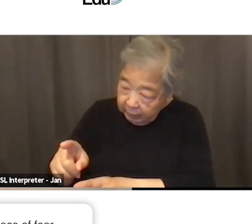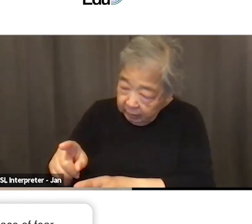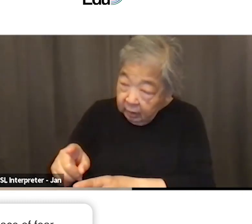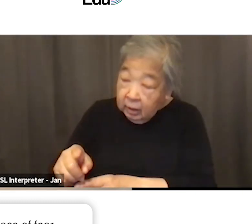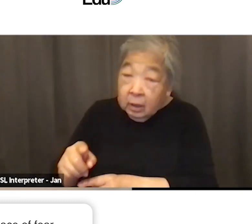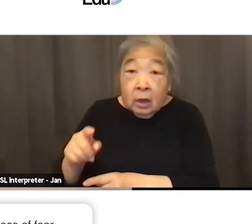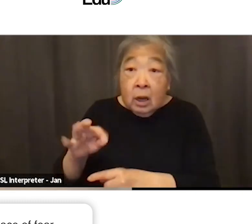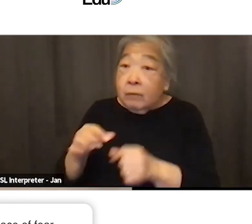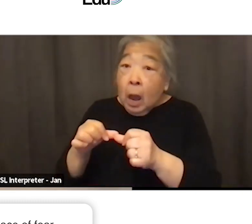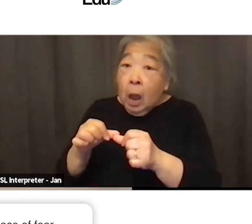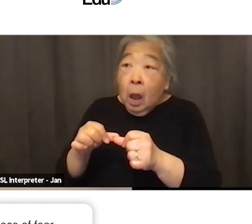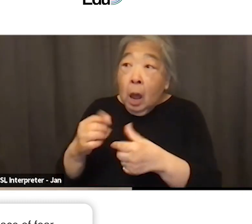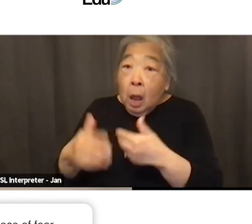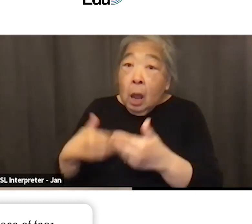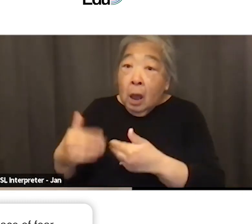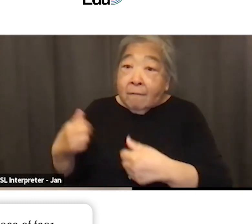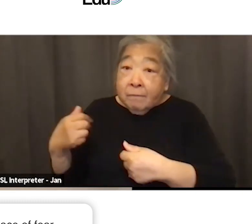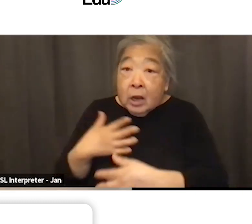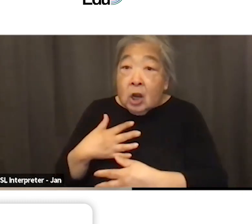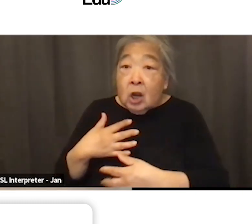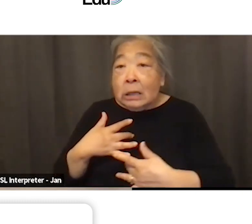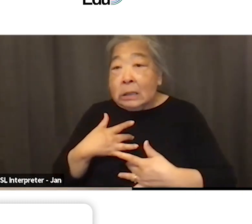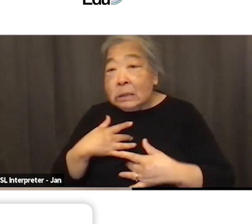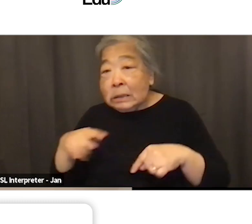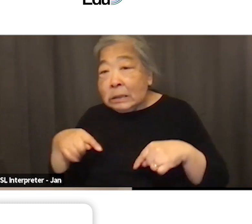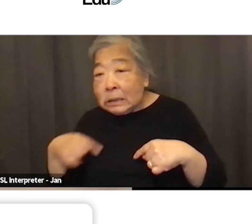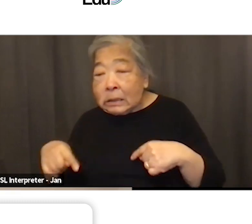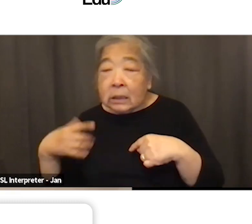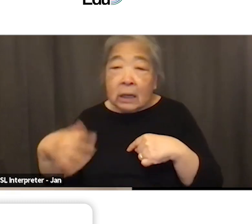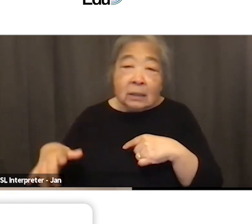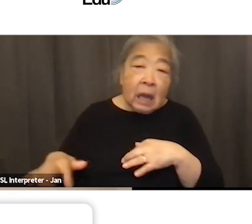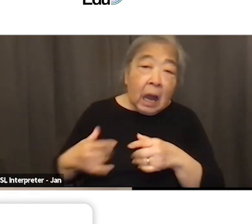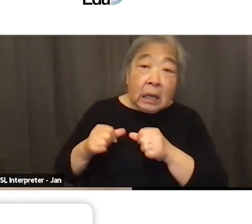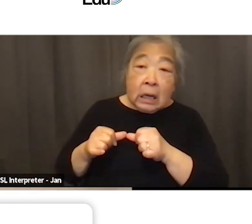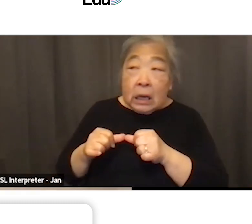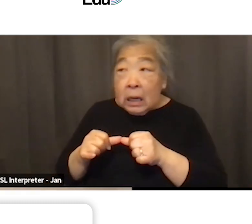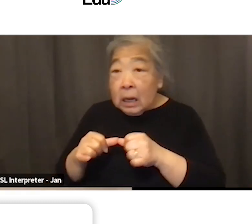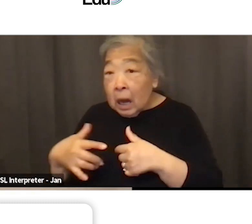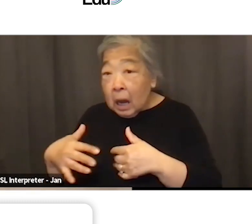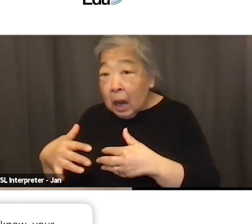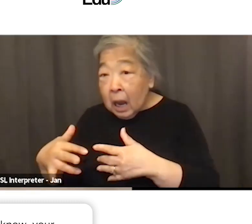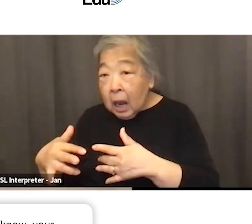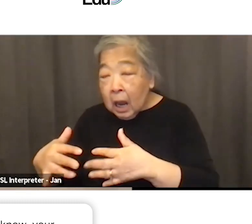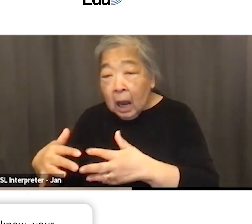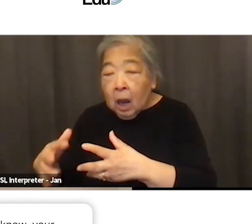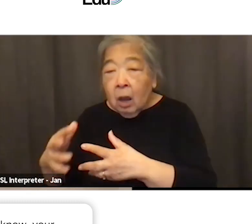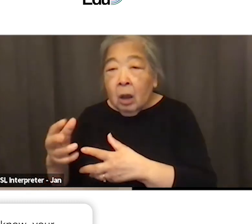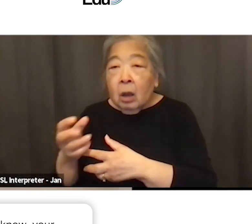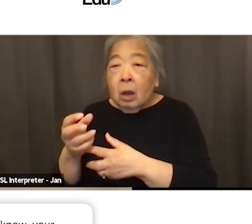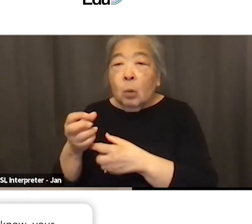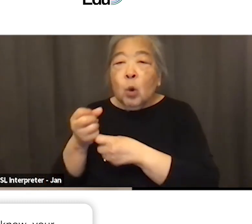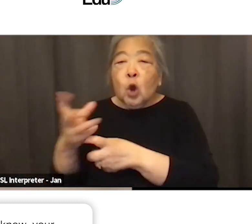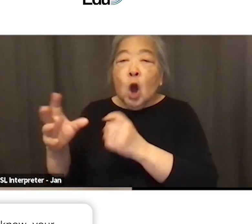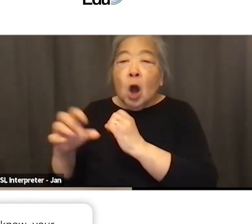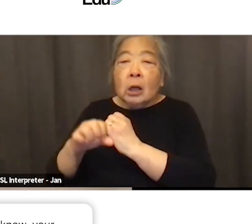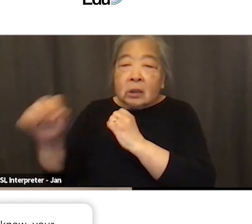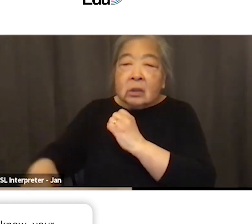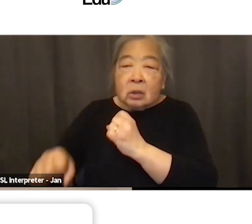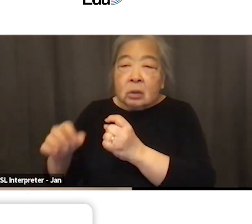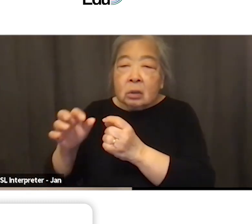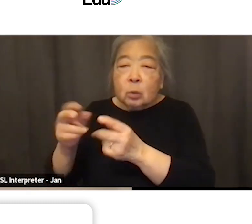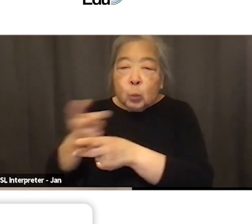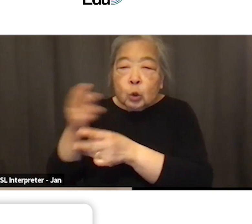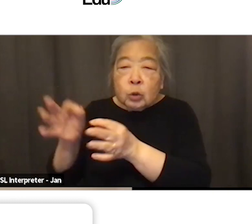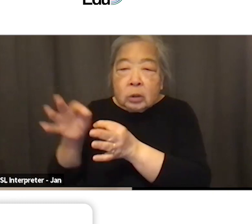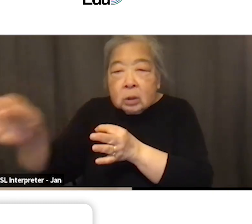on going from a place of fear and anxiety, it's just going to delay it. So in that, you know, your support